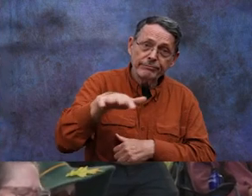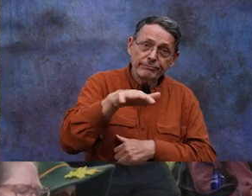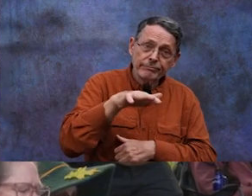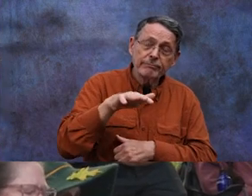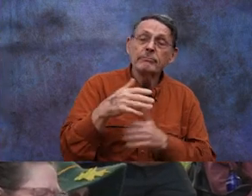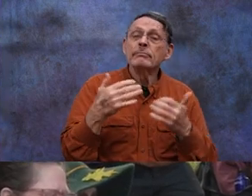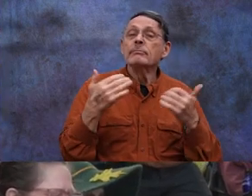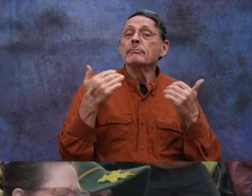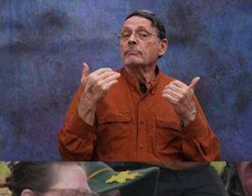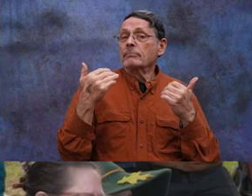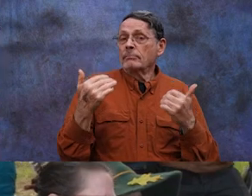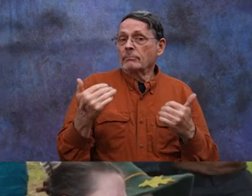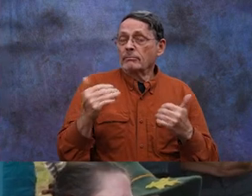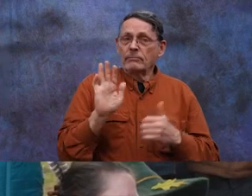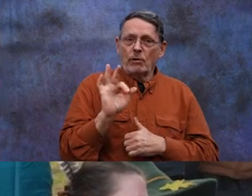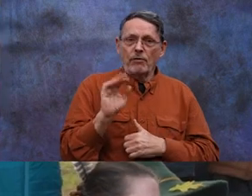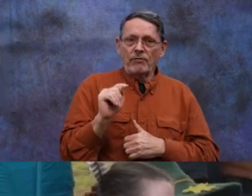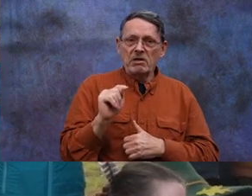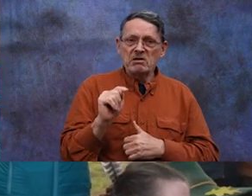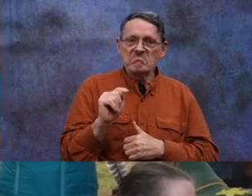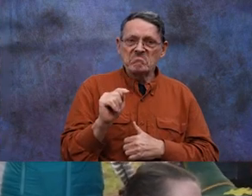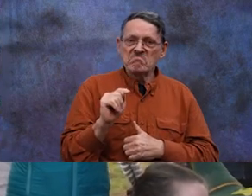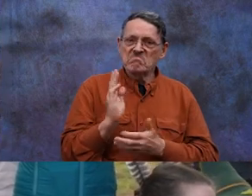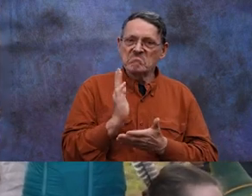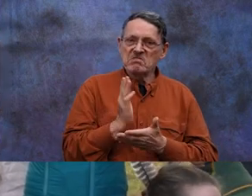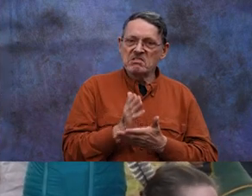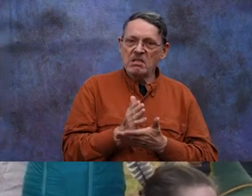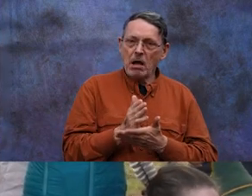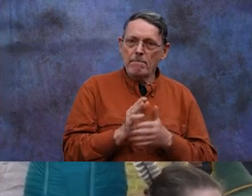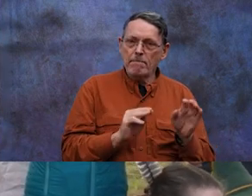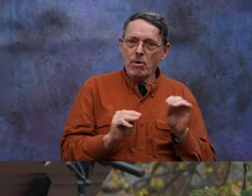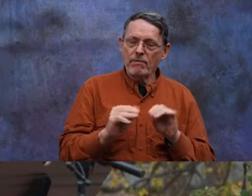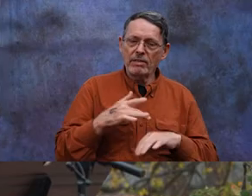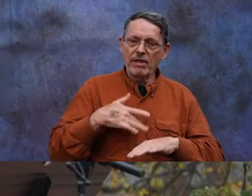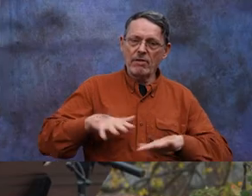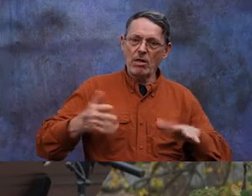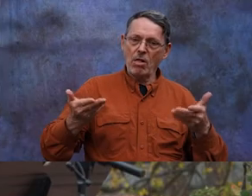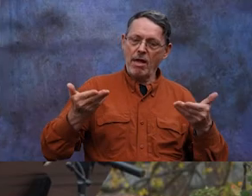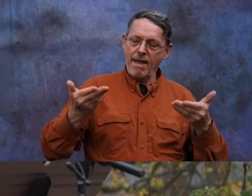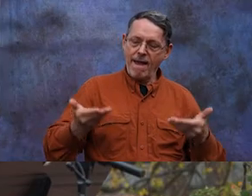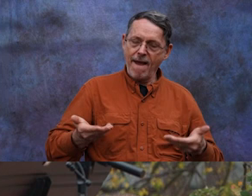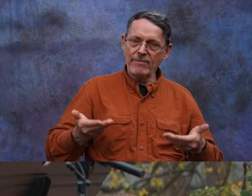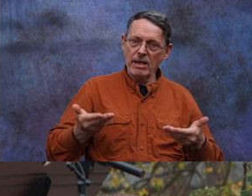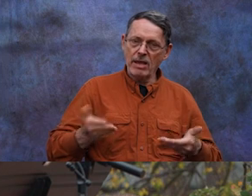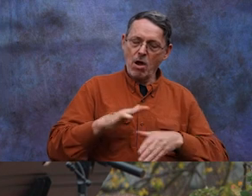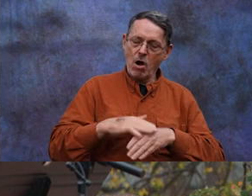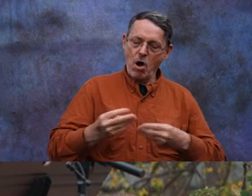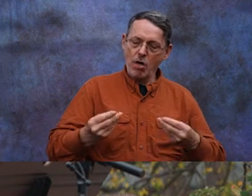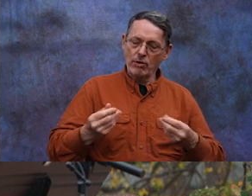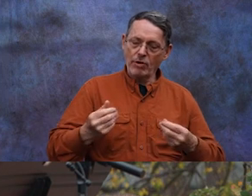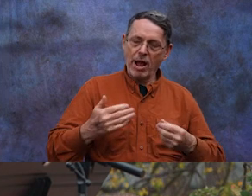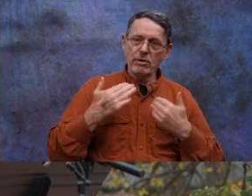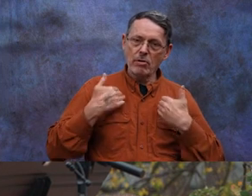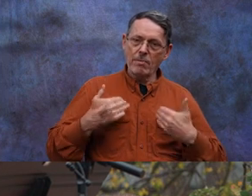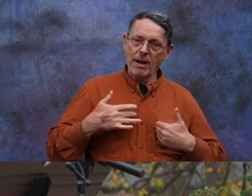And now your feet stop moving and they feel heavy on the ground. As your body feels both heavy